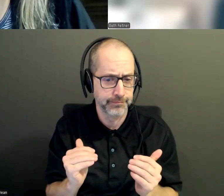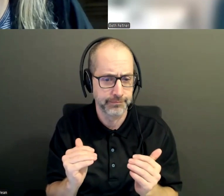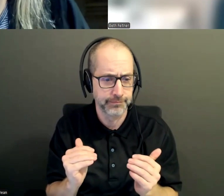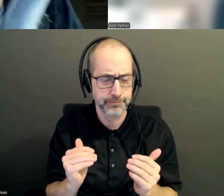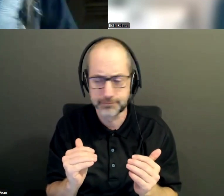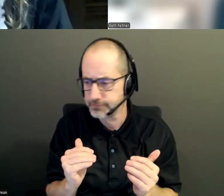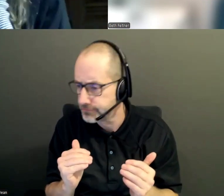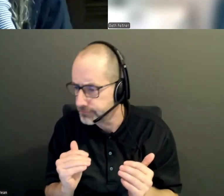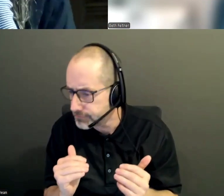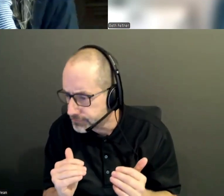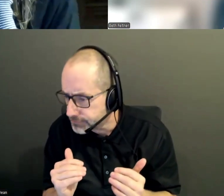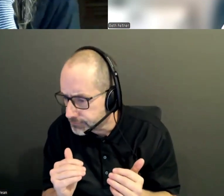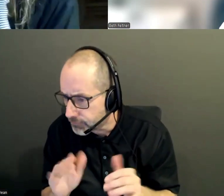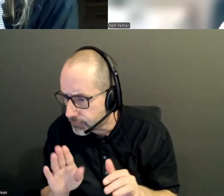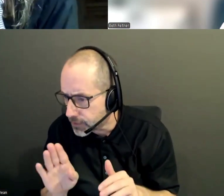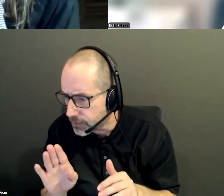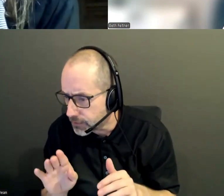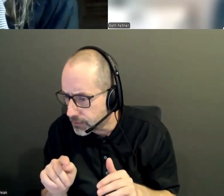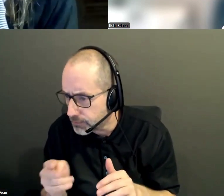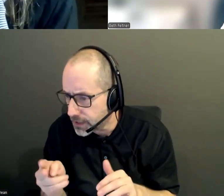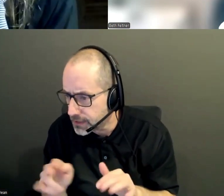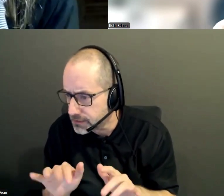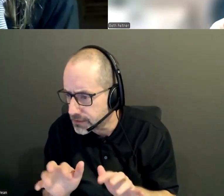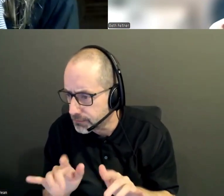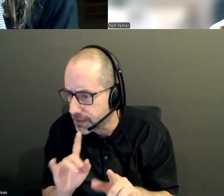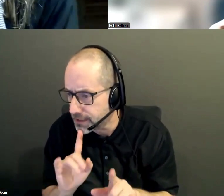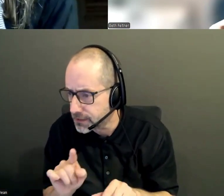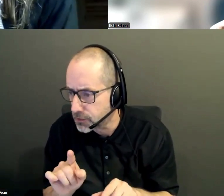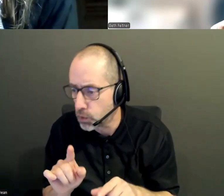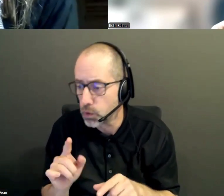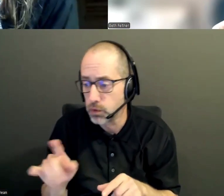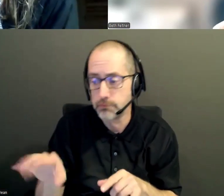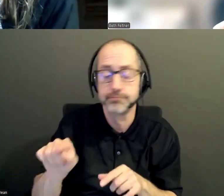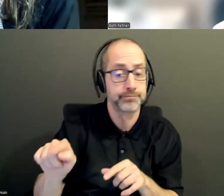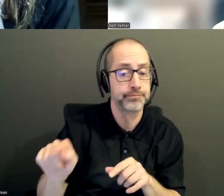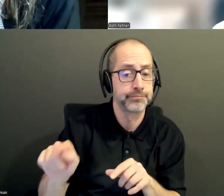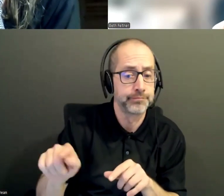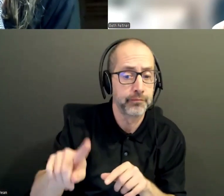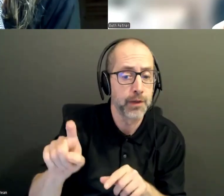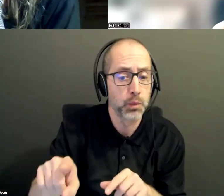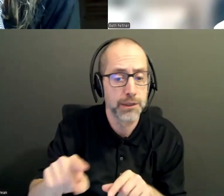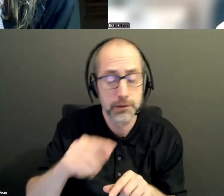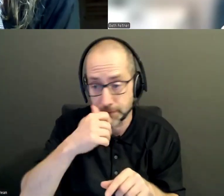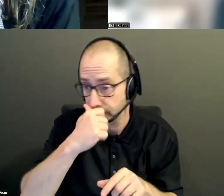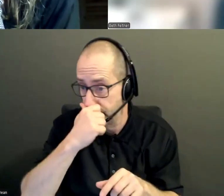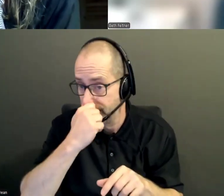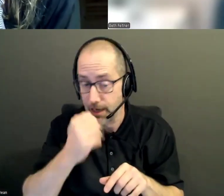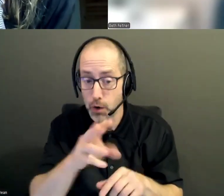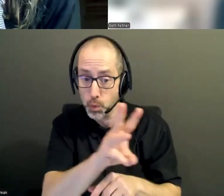Best typing an answer to that one. So I had any hearing test that you have at Wavefront Centre